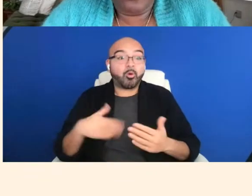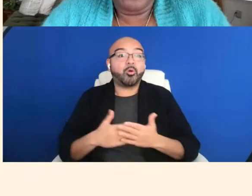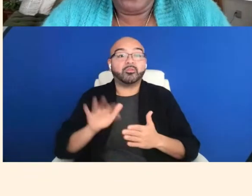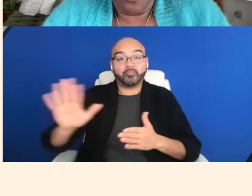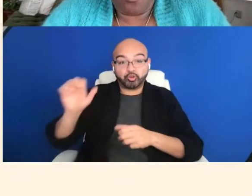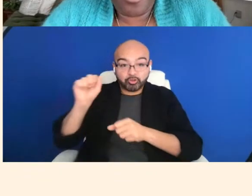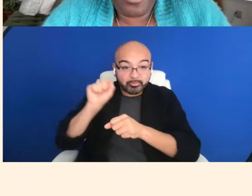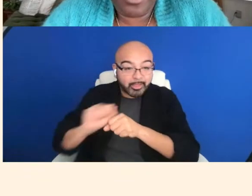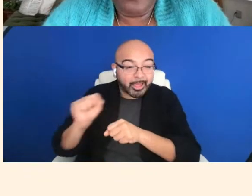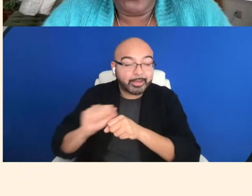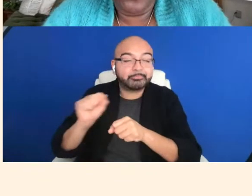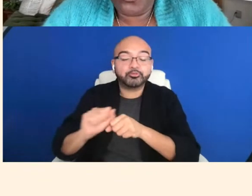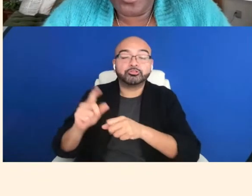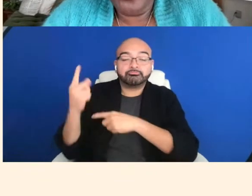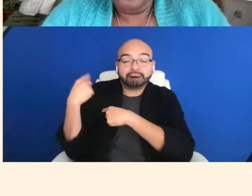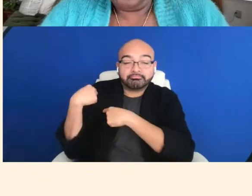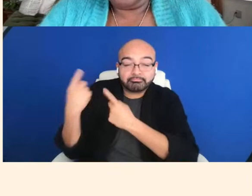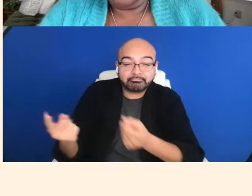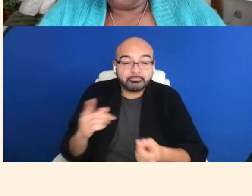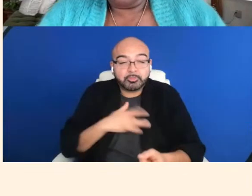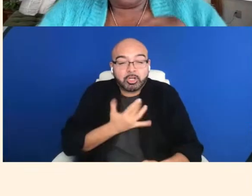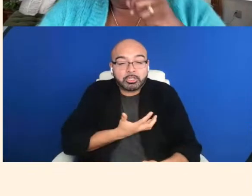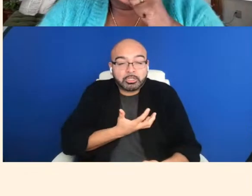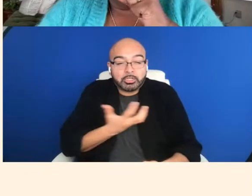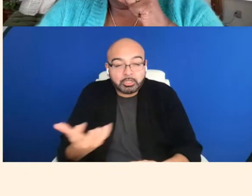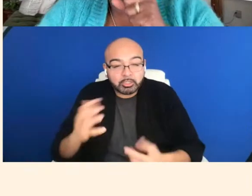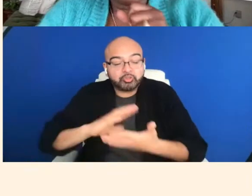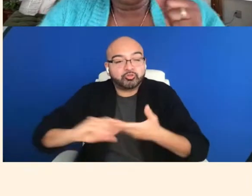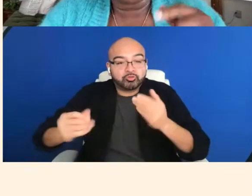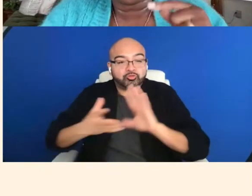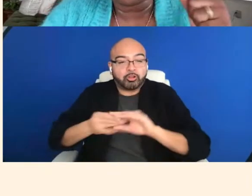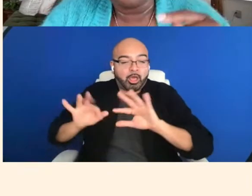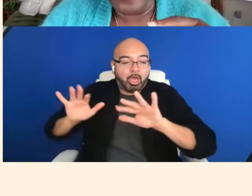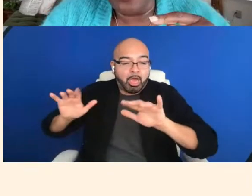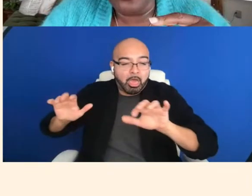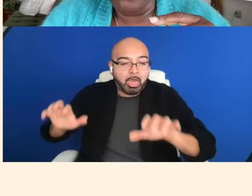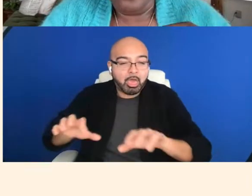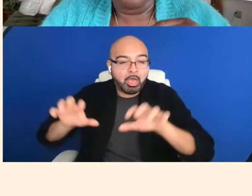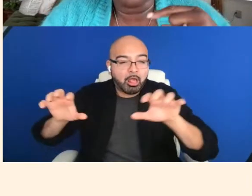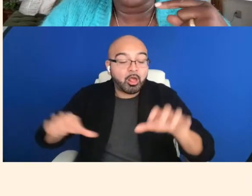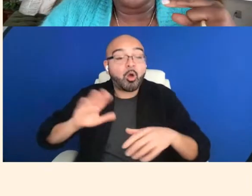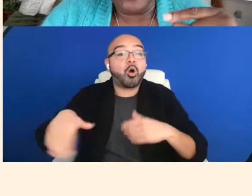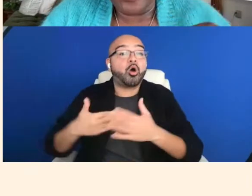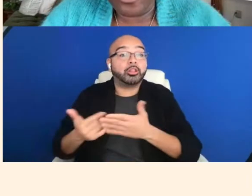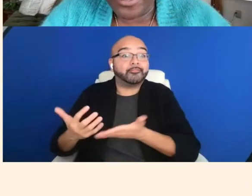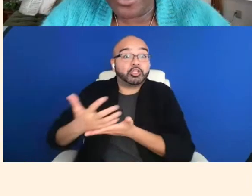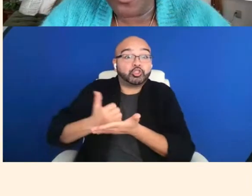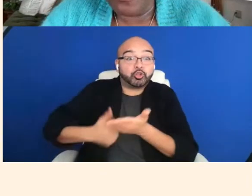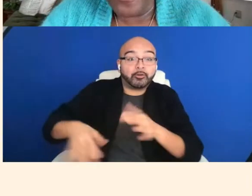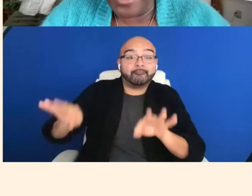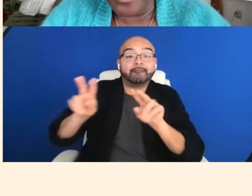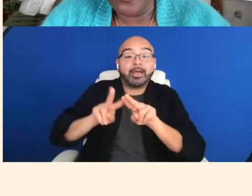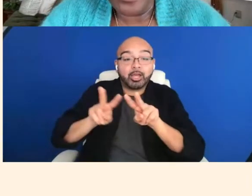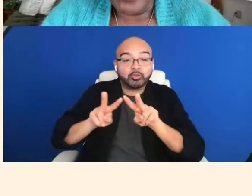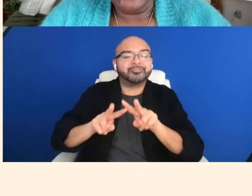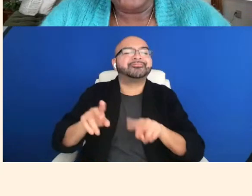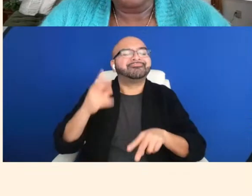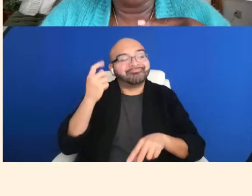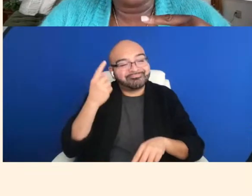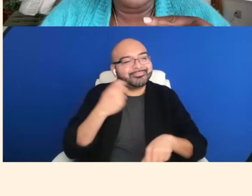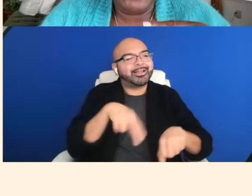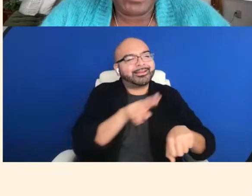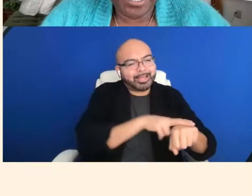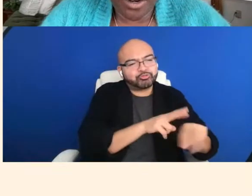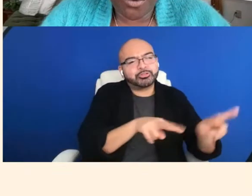labor, all of that heart, all of the story, and all of the accrued value, both the naturally accrued value and